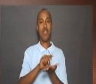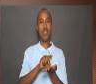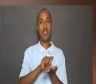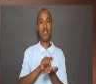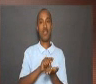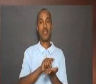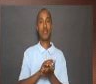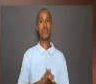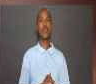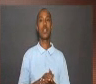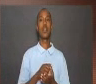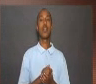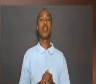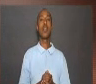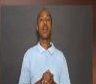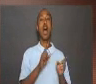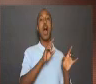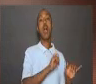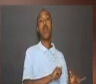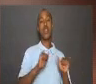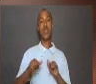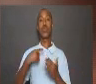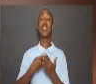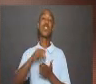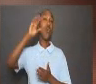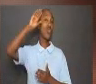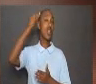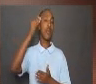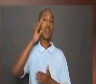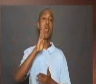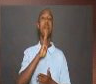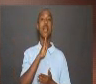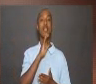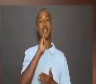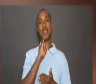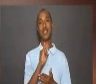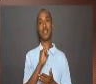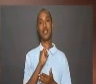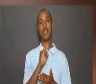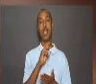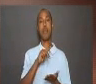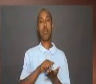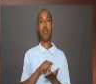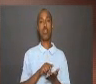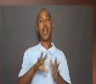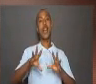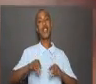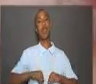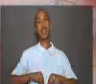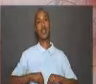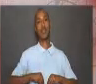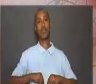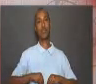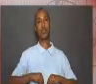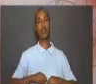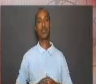protons. According to this concept, a base is a proton acceptor.